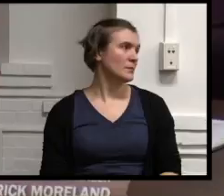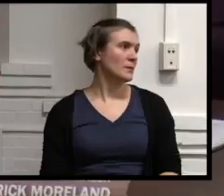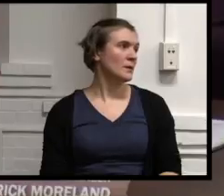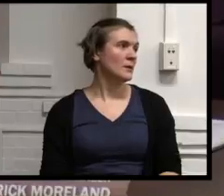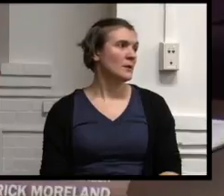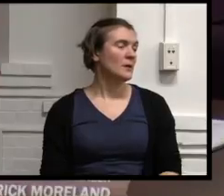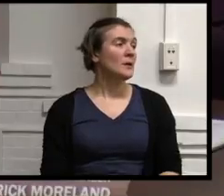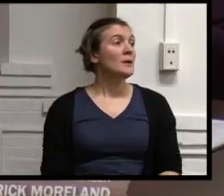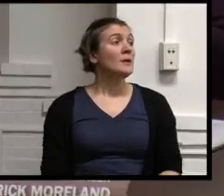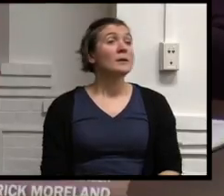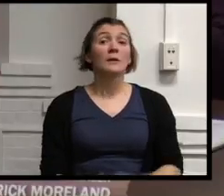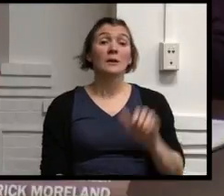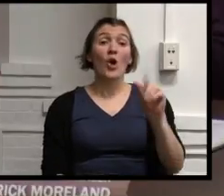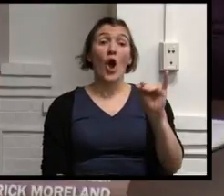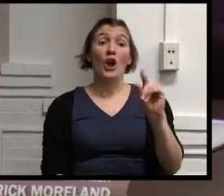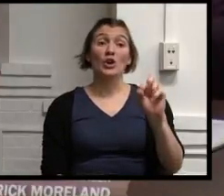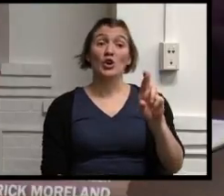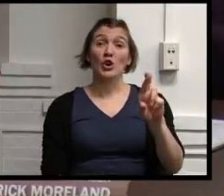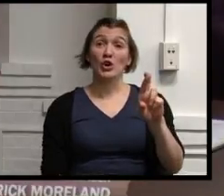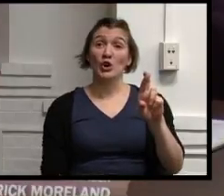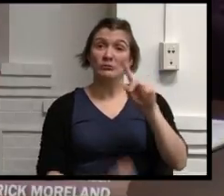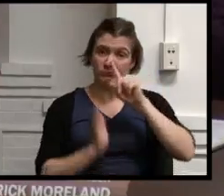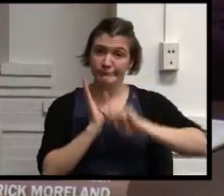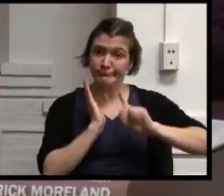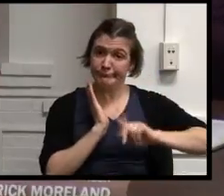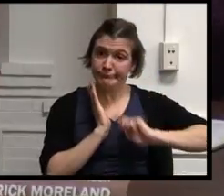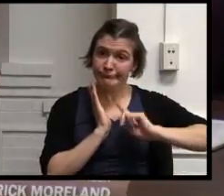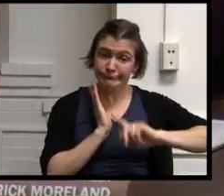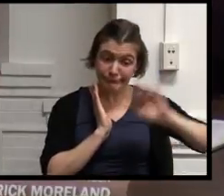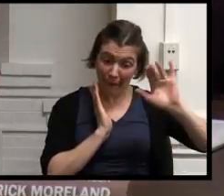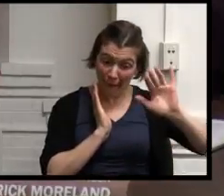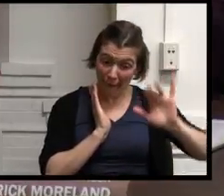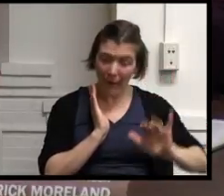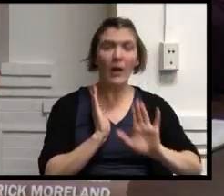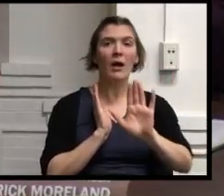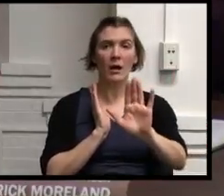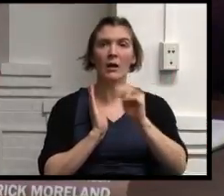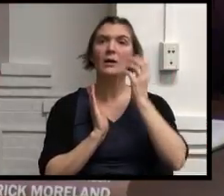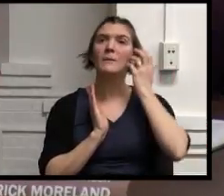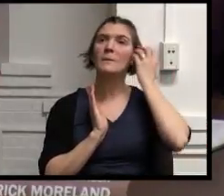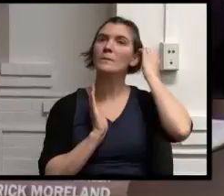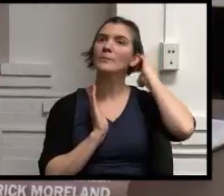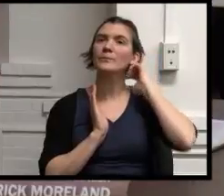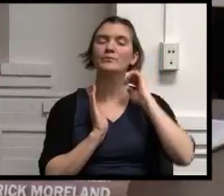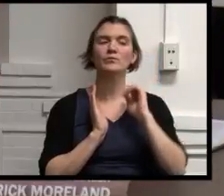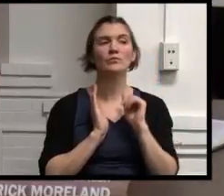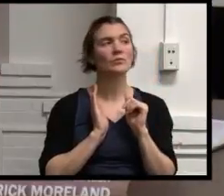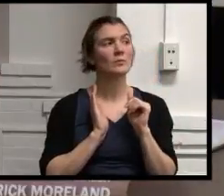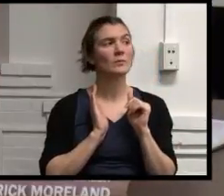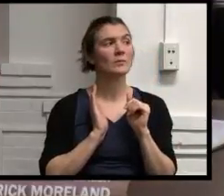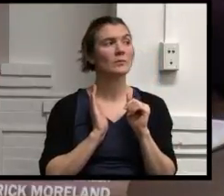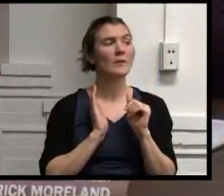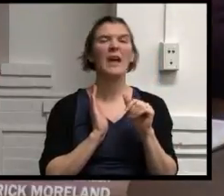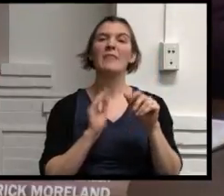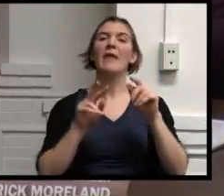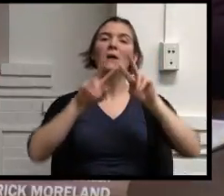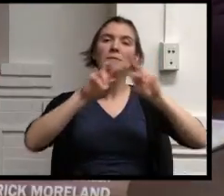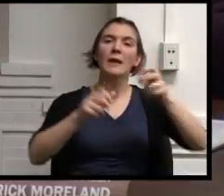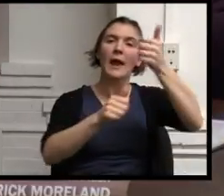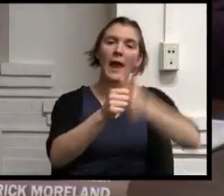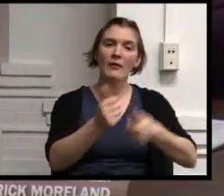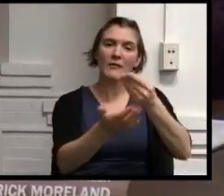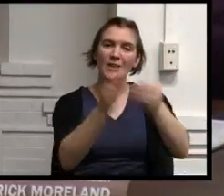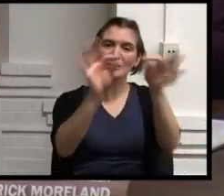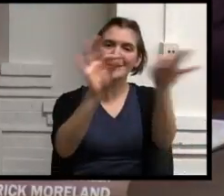And you can see the auditors here have gone down, and first of all, they look at the financial statements, and you can see